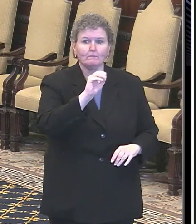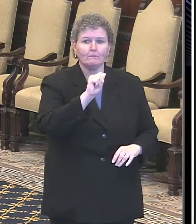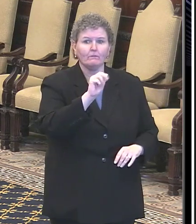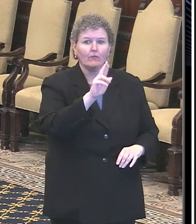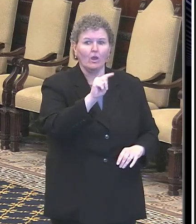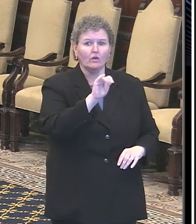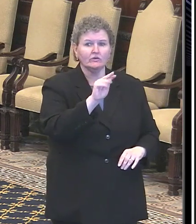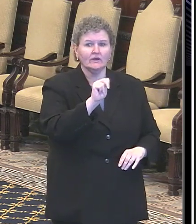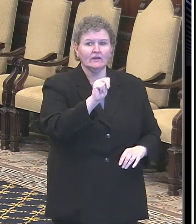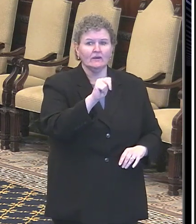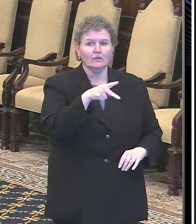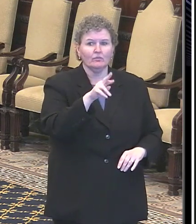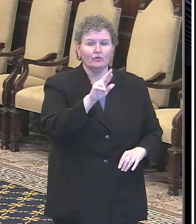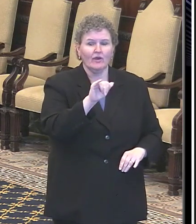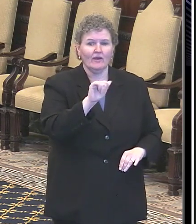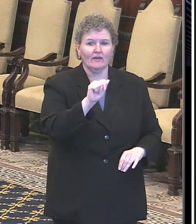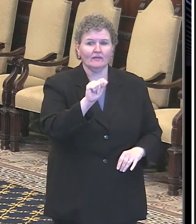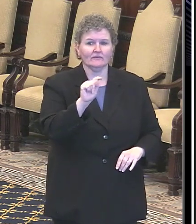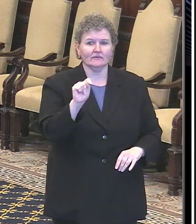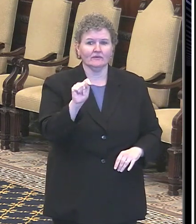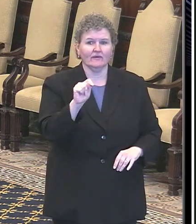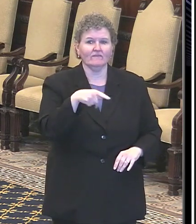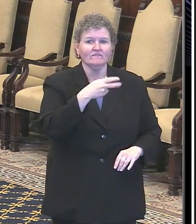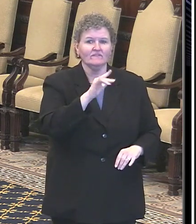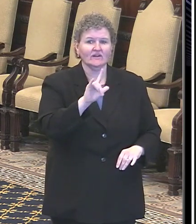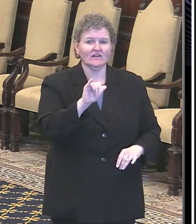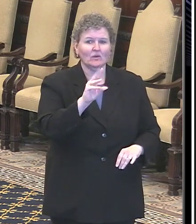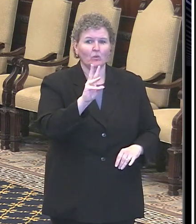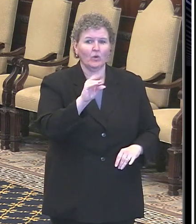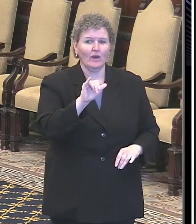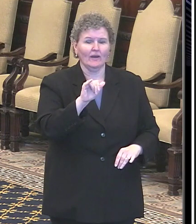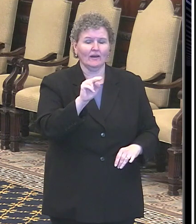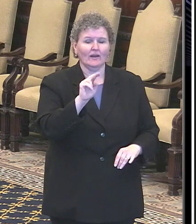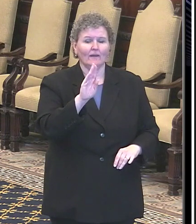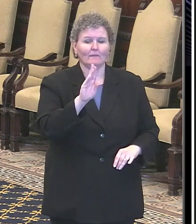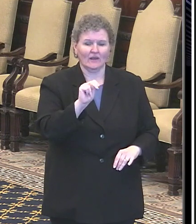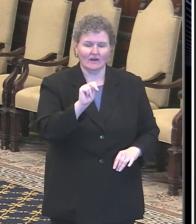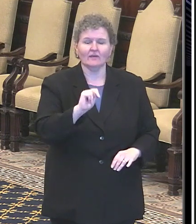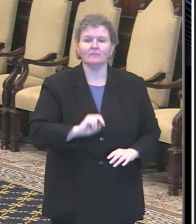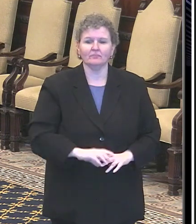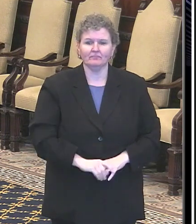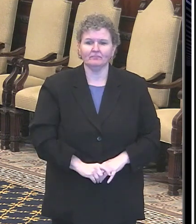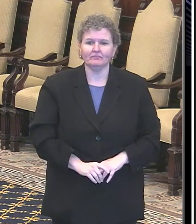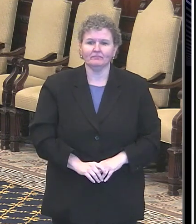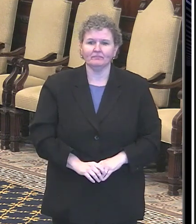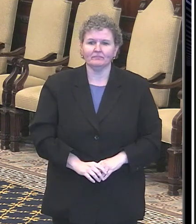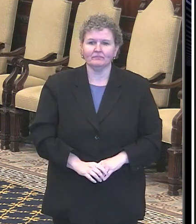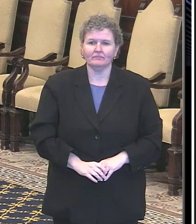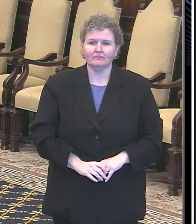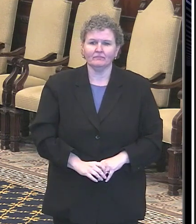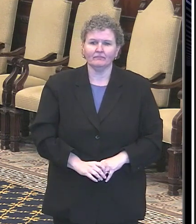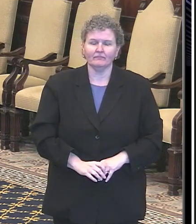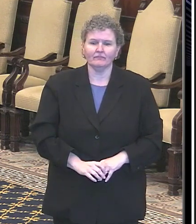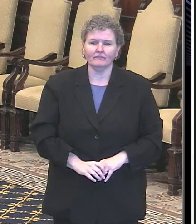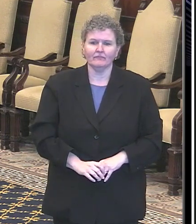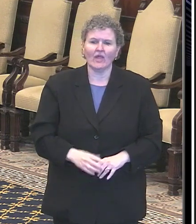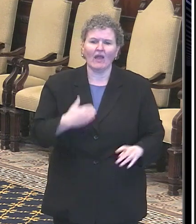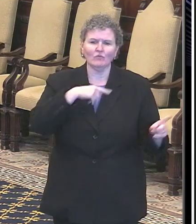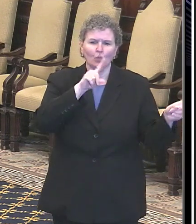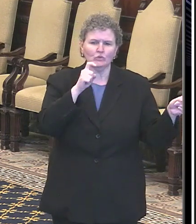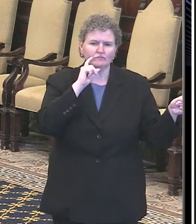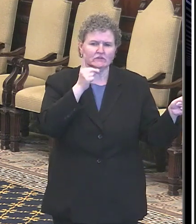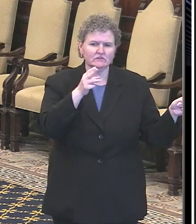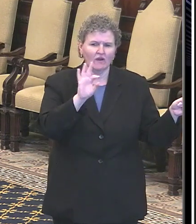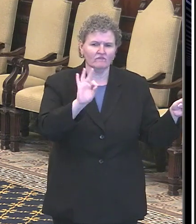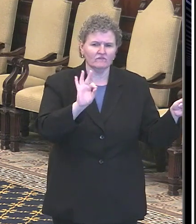Philly YBN. Yes, this is for Dr. Farley. There was a report yesterday, I believe it was